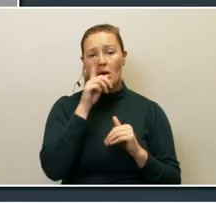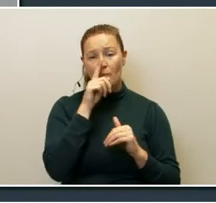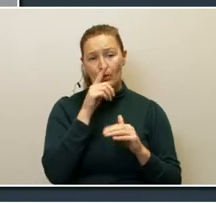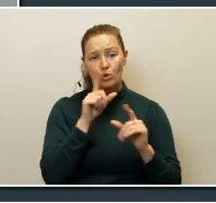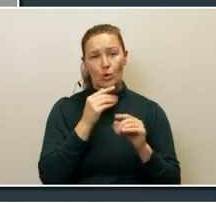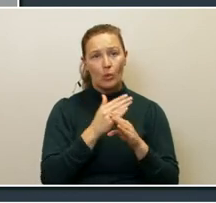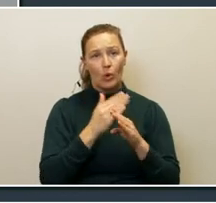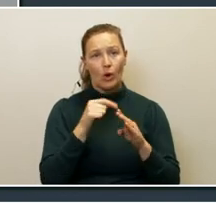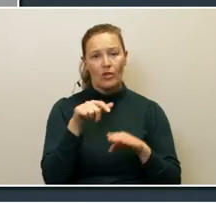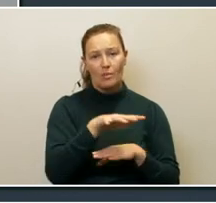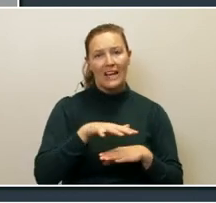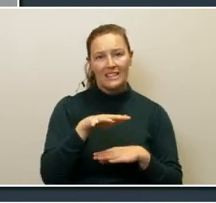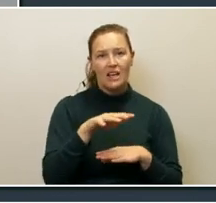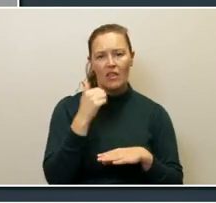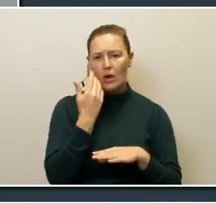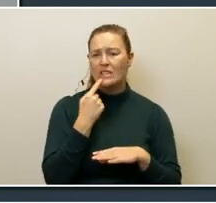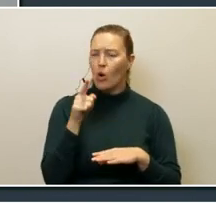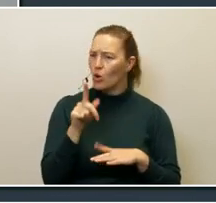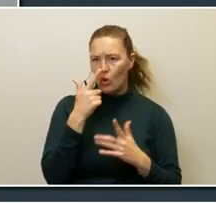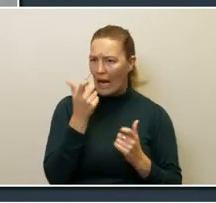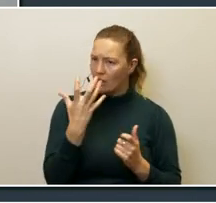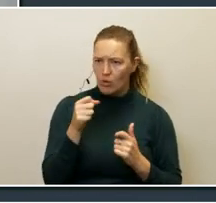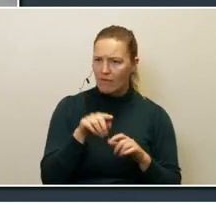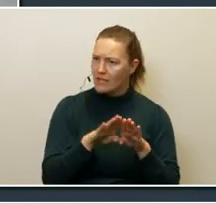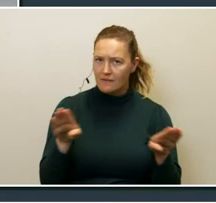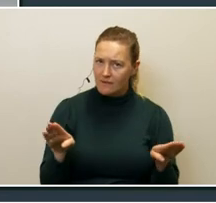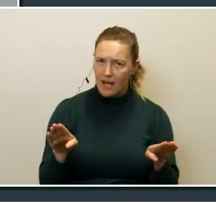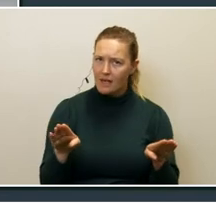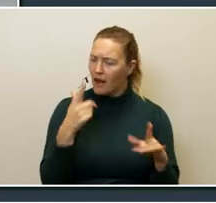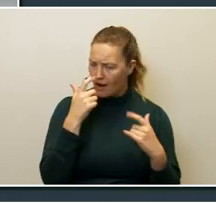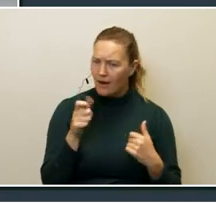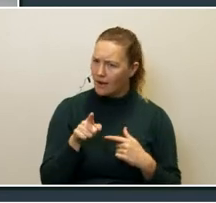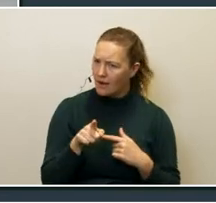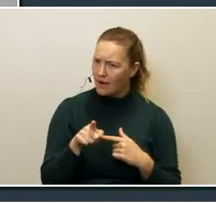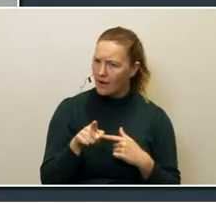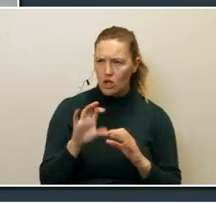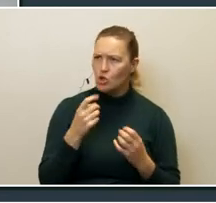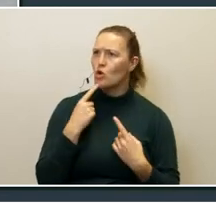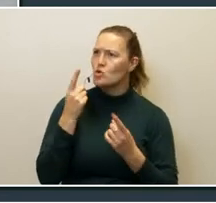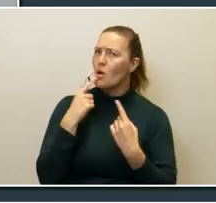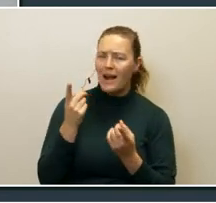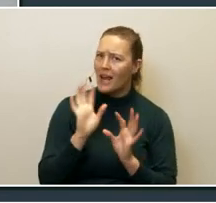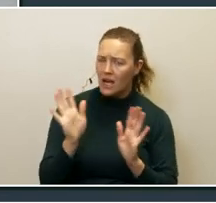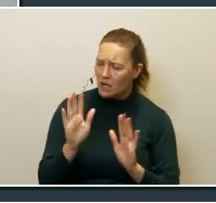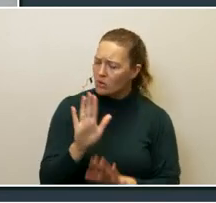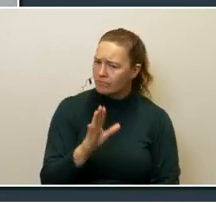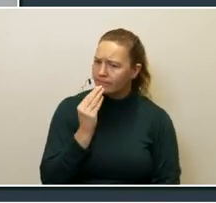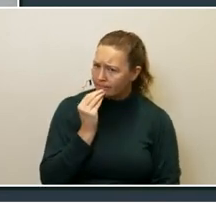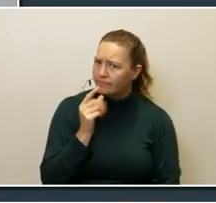that you're lucky to have these places, and don't speak up too much, you know,